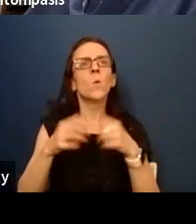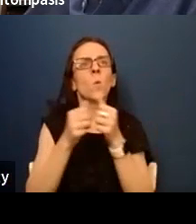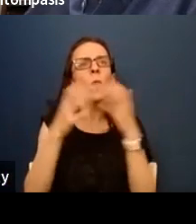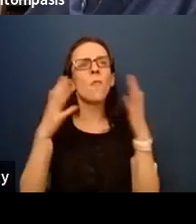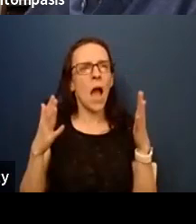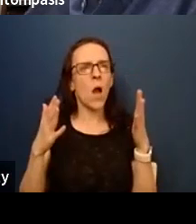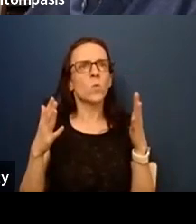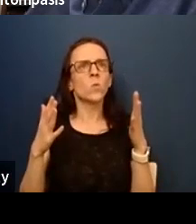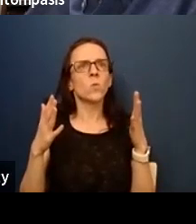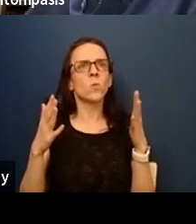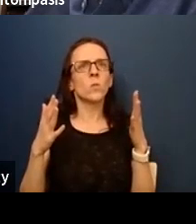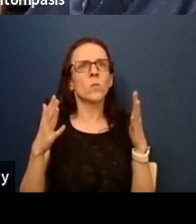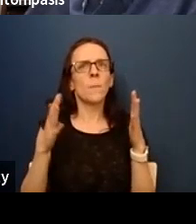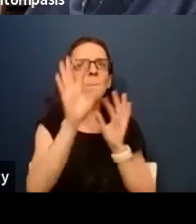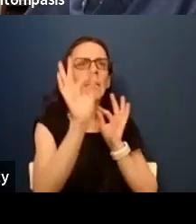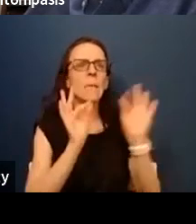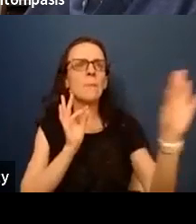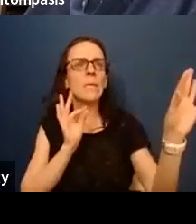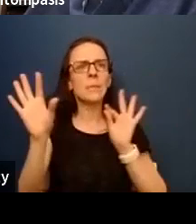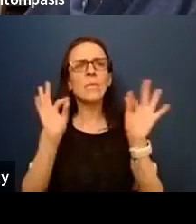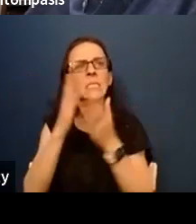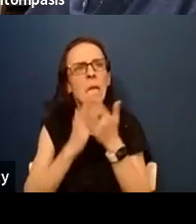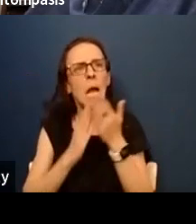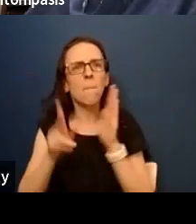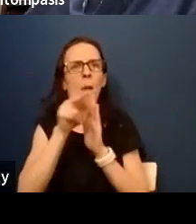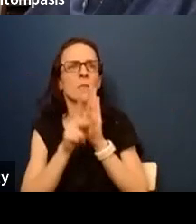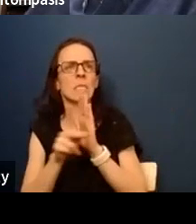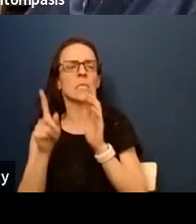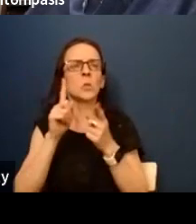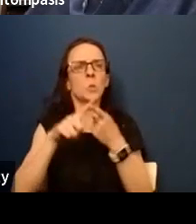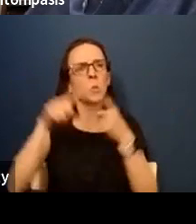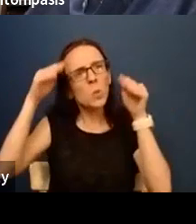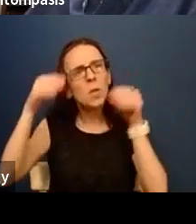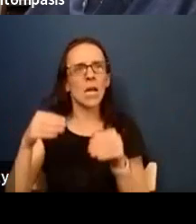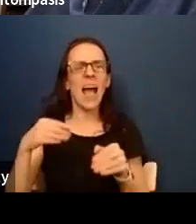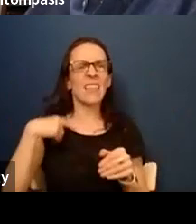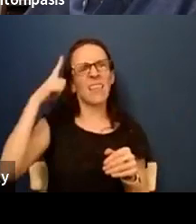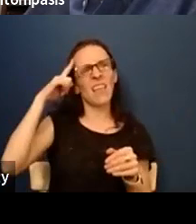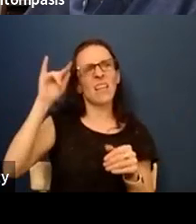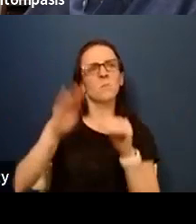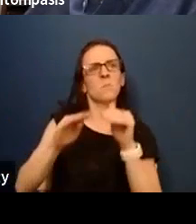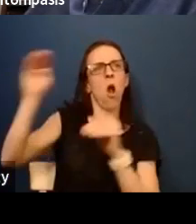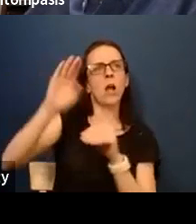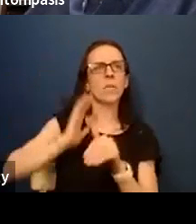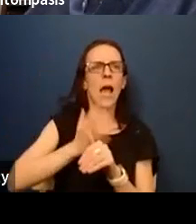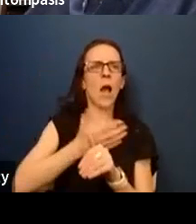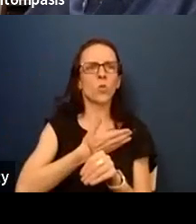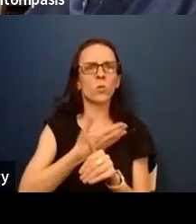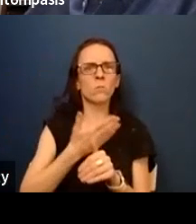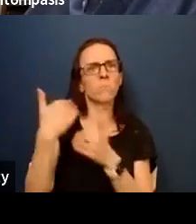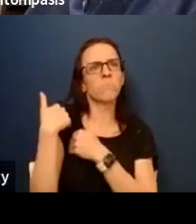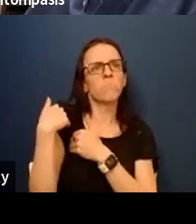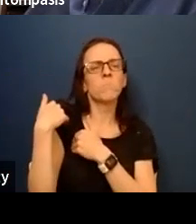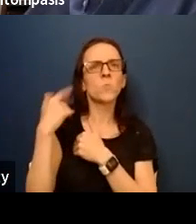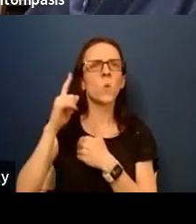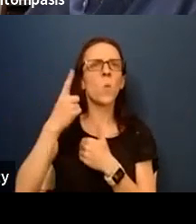on our policy. It feels beyond what we were asked to do. And I just wanted to mention